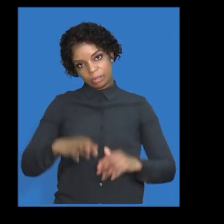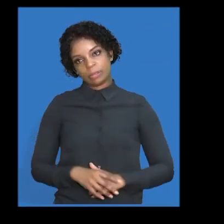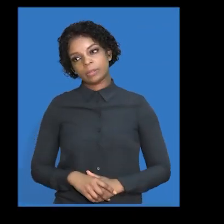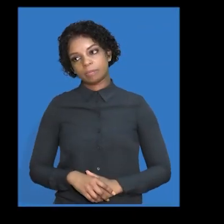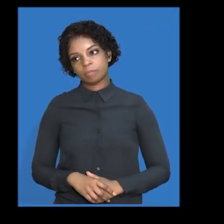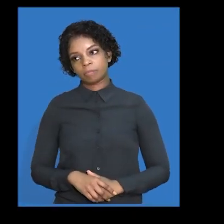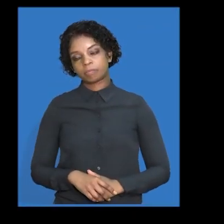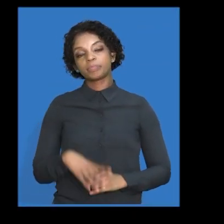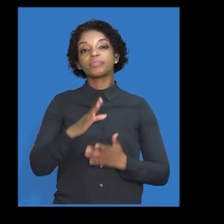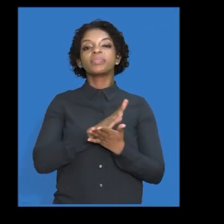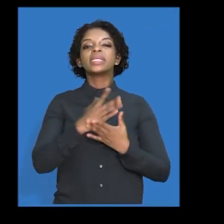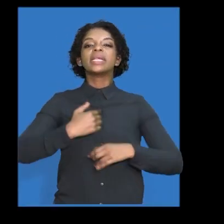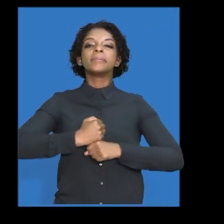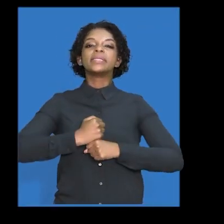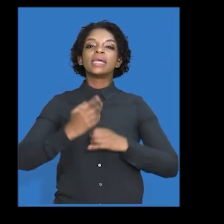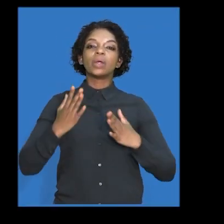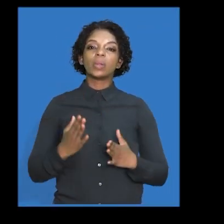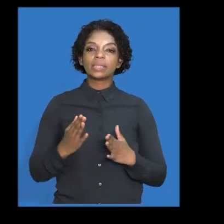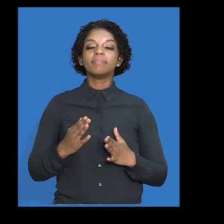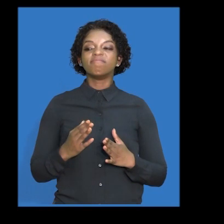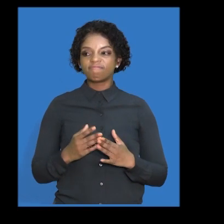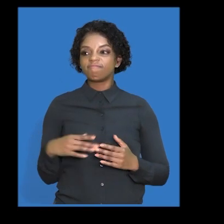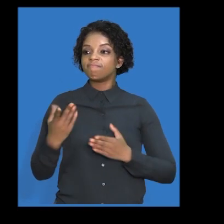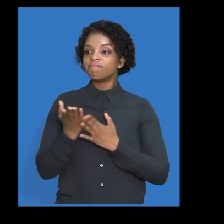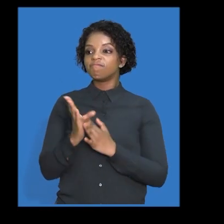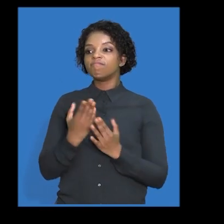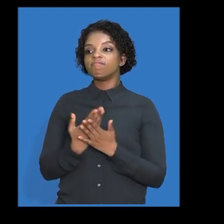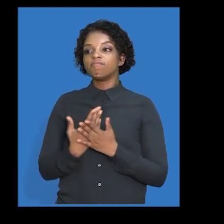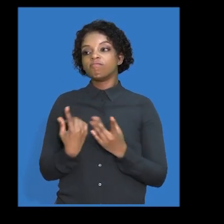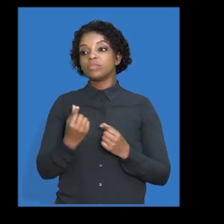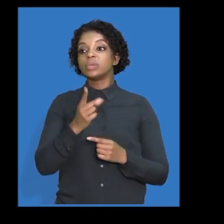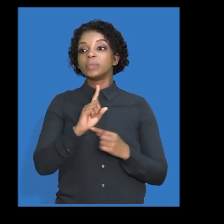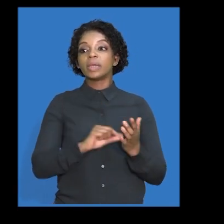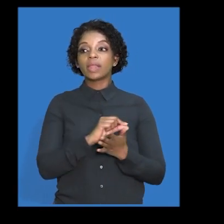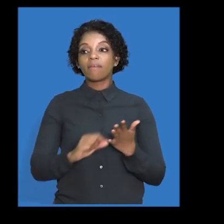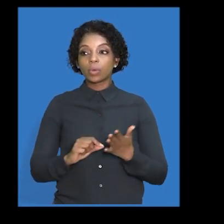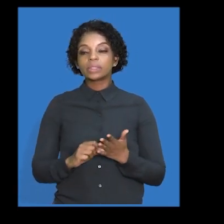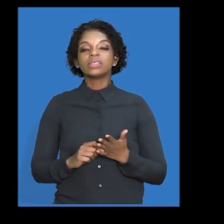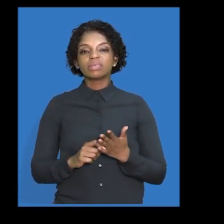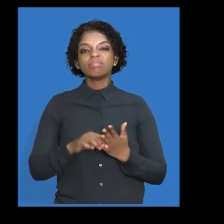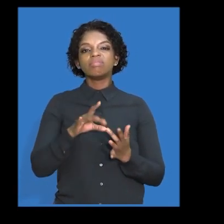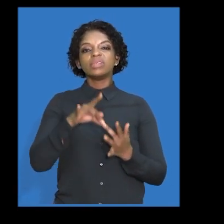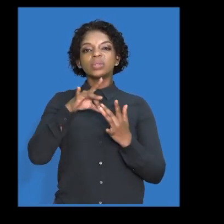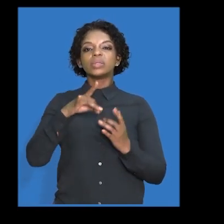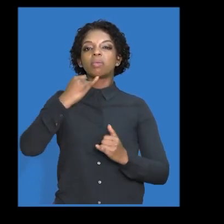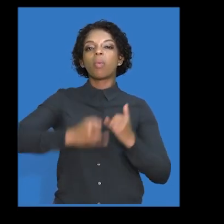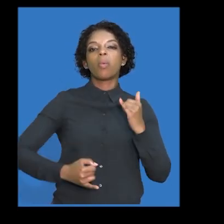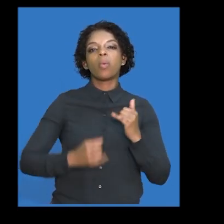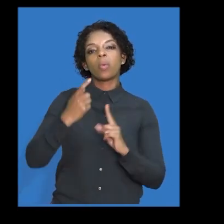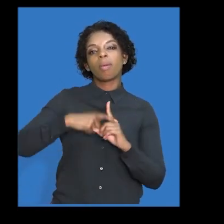Some shareholders may not exercise their voting rights, resulting in choosing the wrong person as a director.